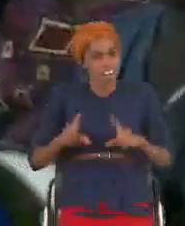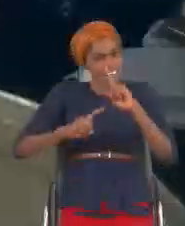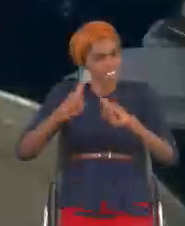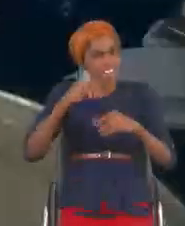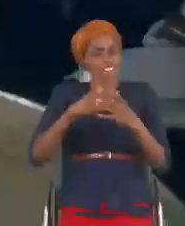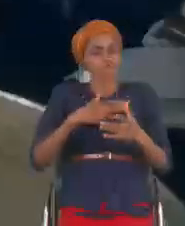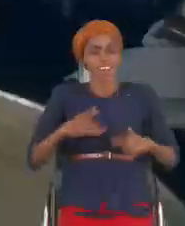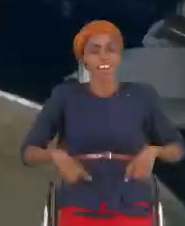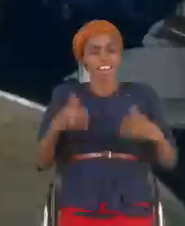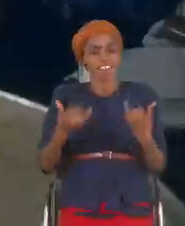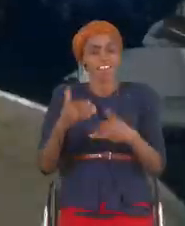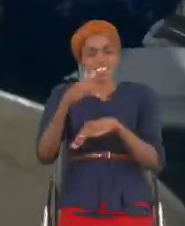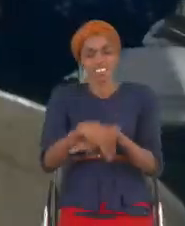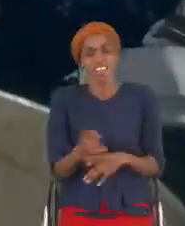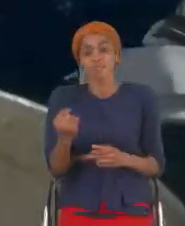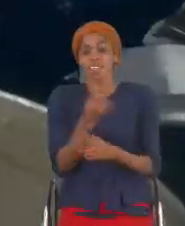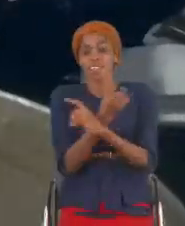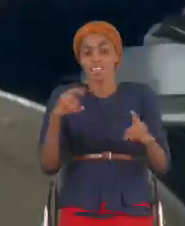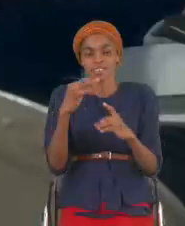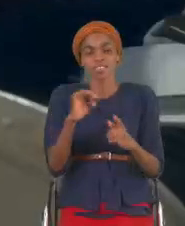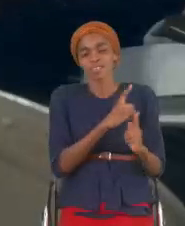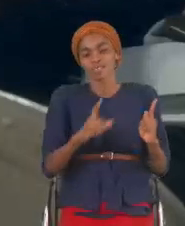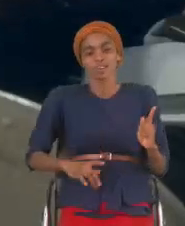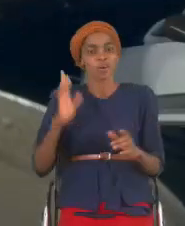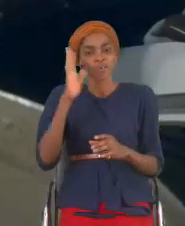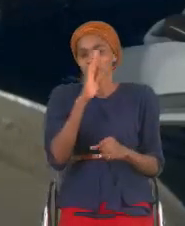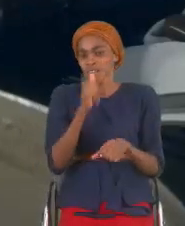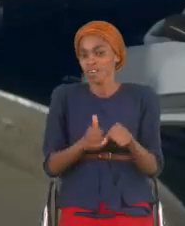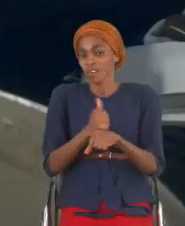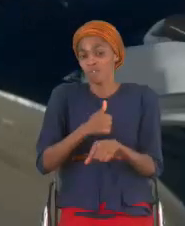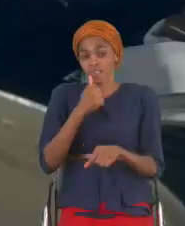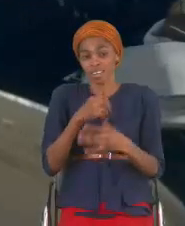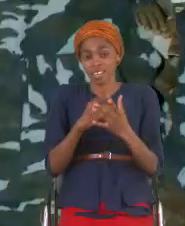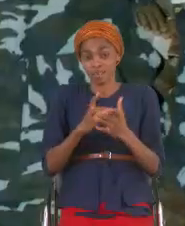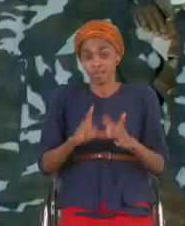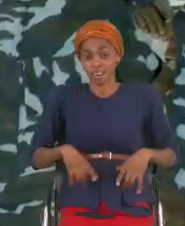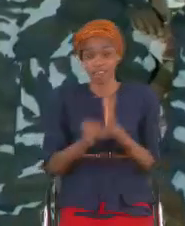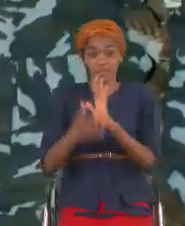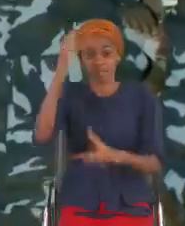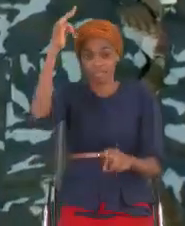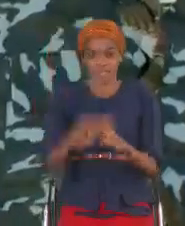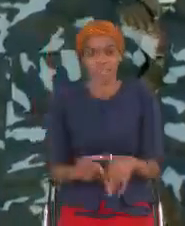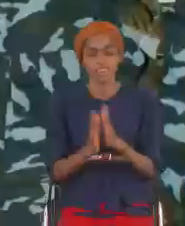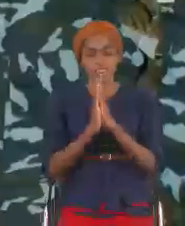tonight. The deliverance of the Lord will be confirmed in Jesus'